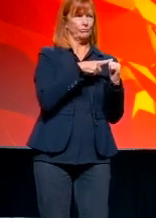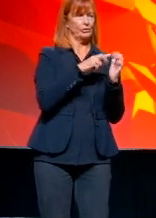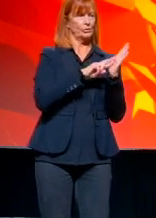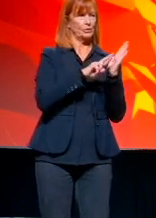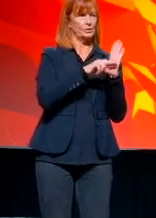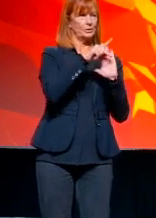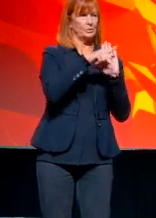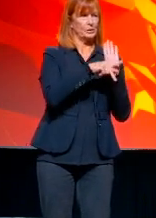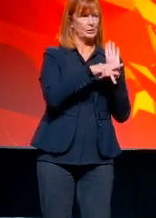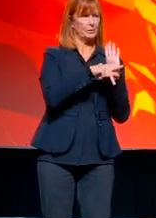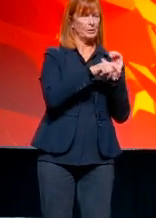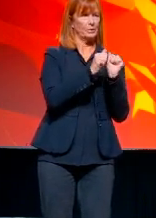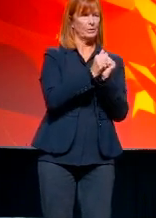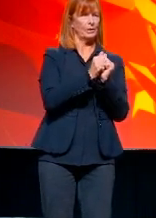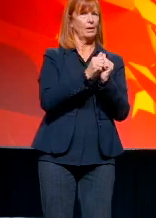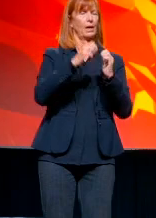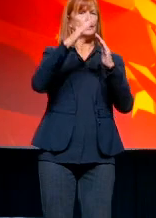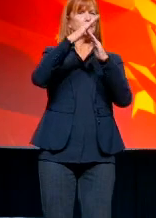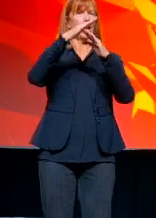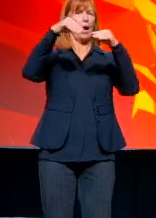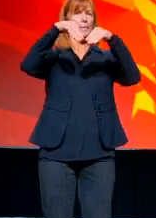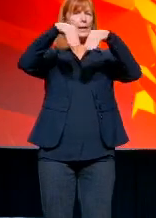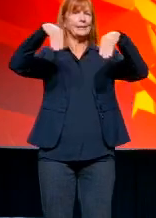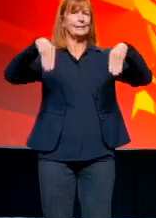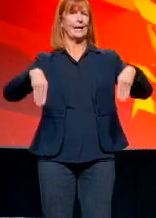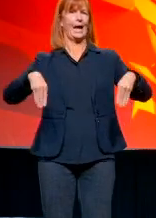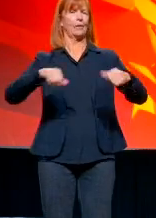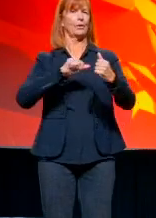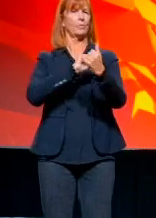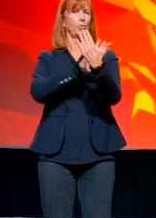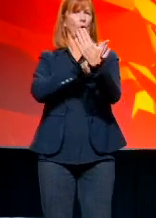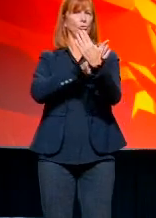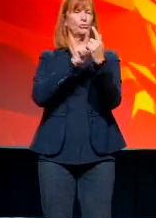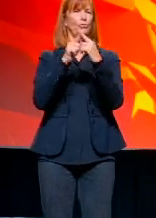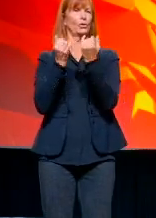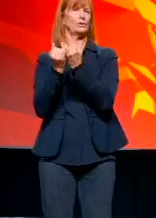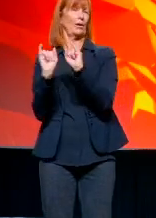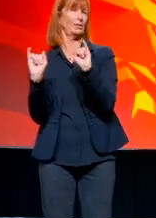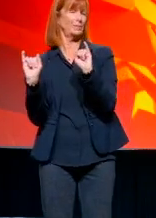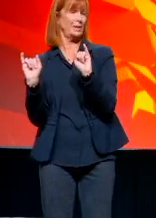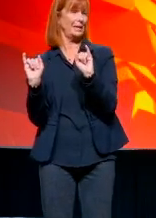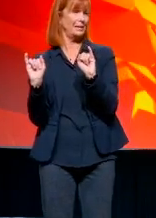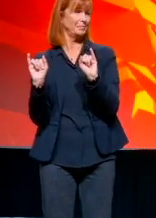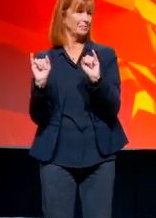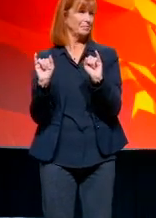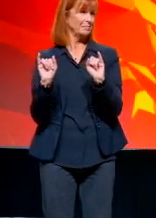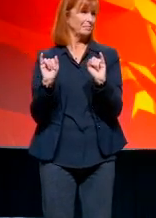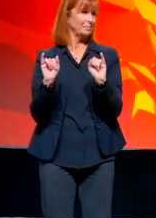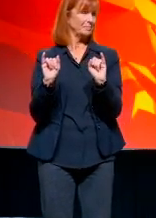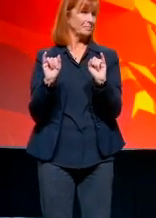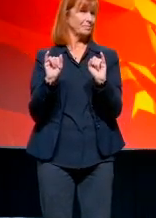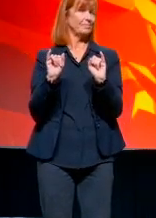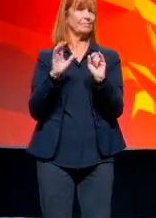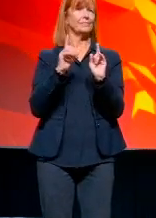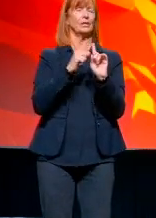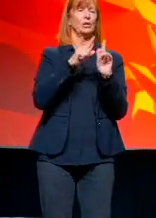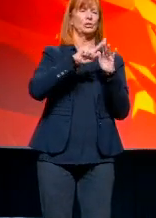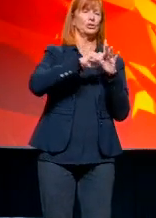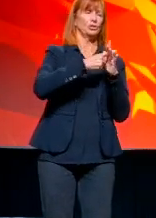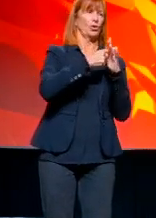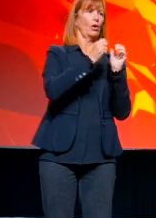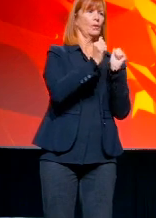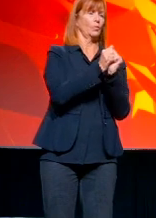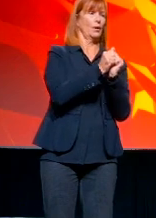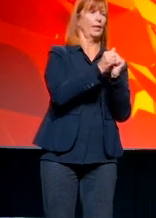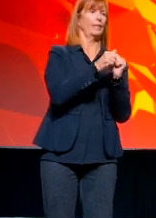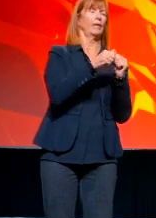top-down approach to achieve robot autonomy, right? So we want to, rather than kind of build a specialist solutions one by